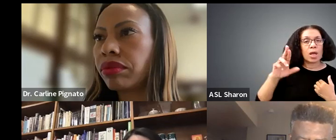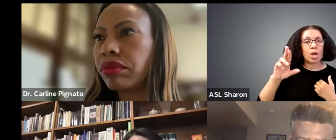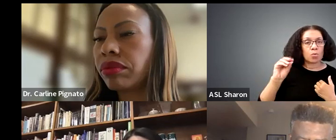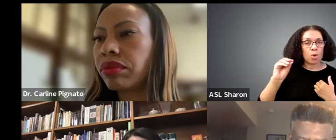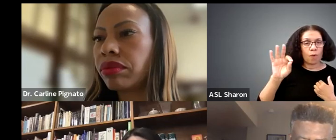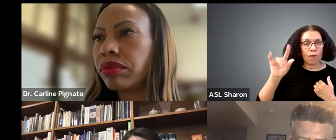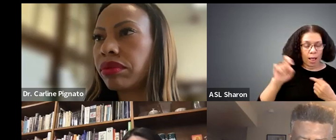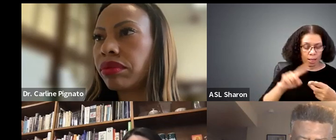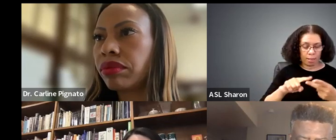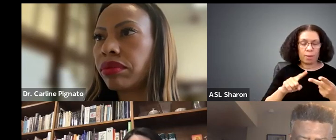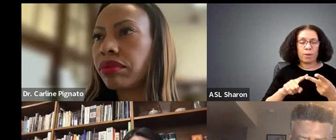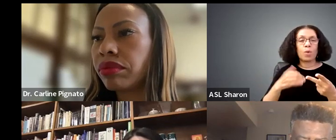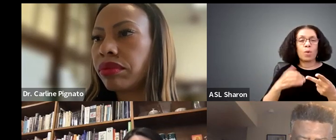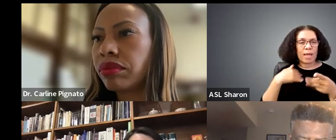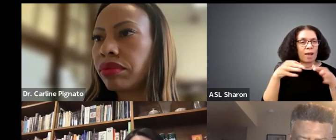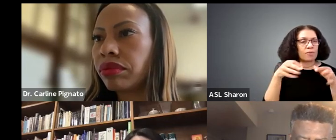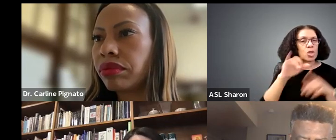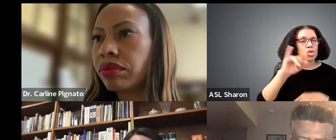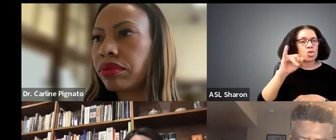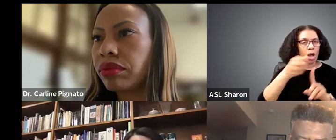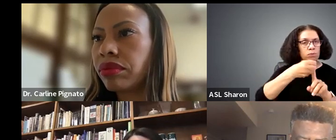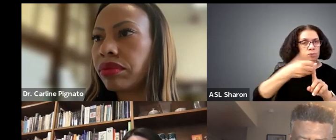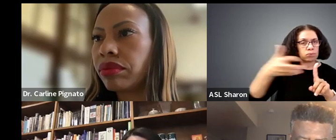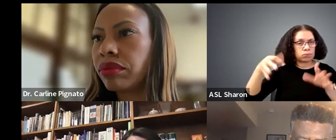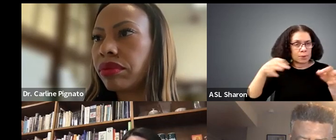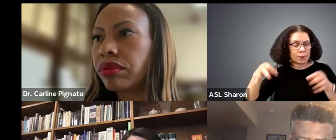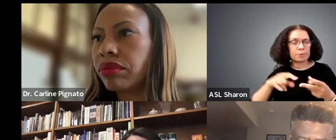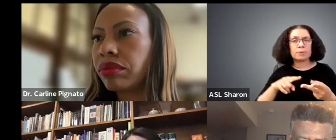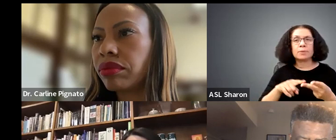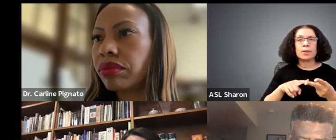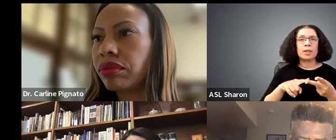The survey results will be critical. The